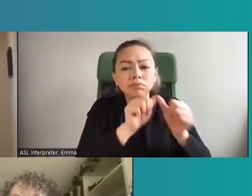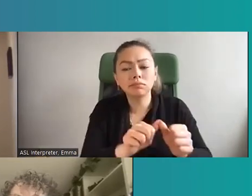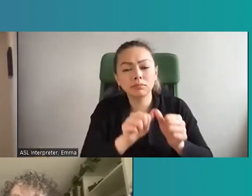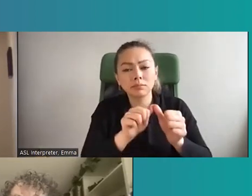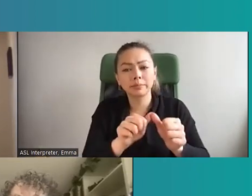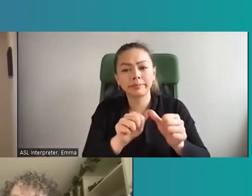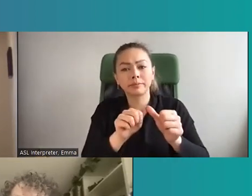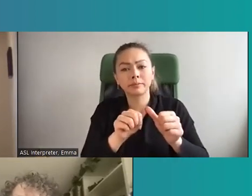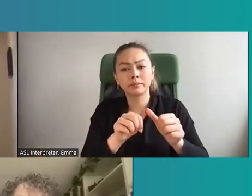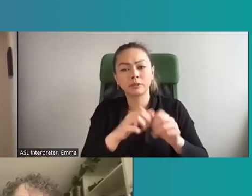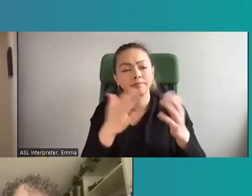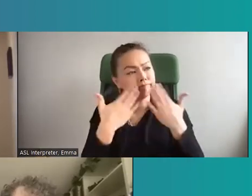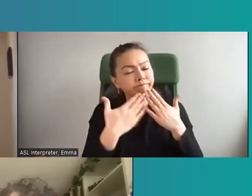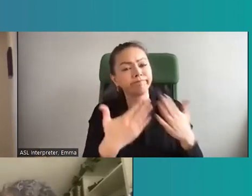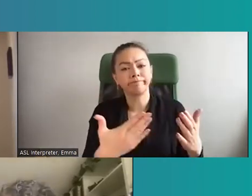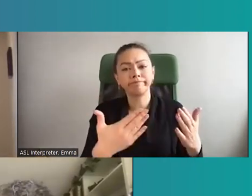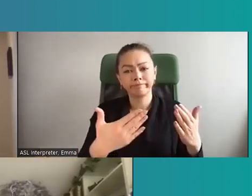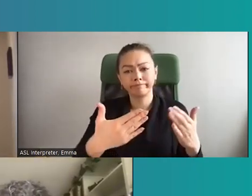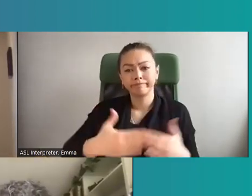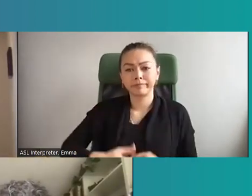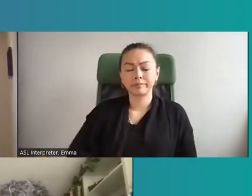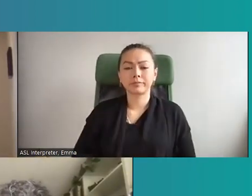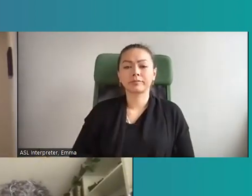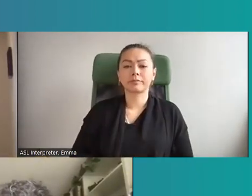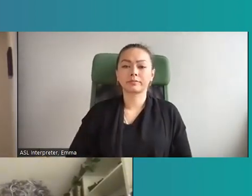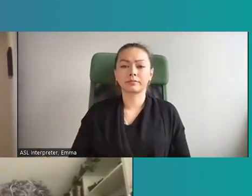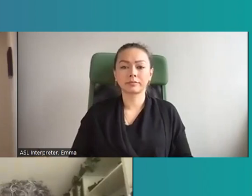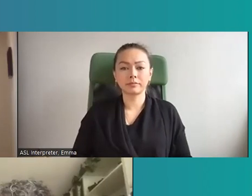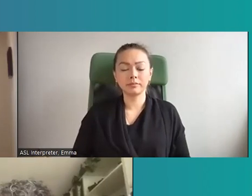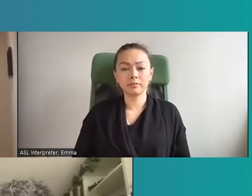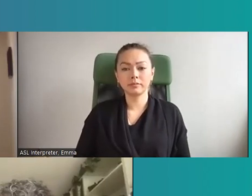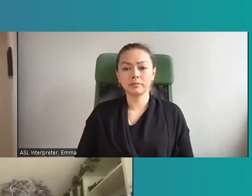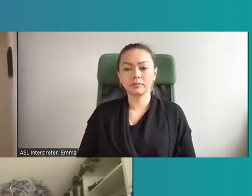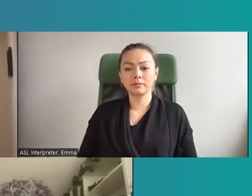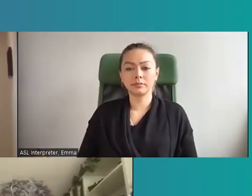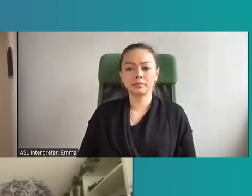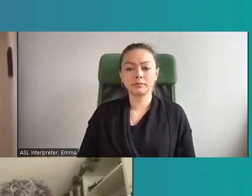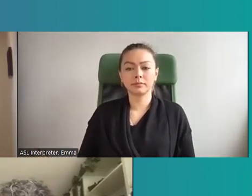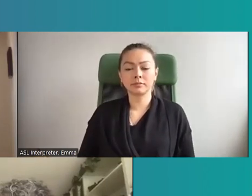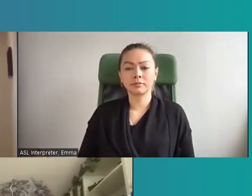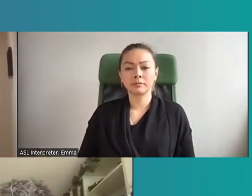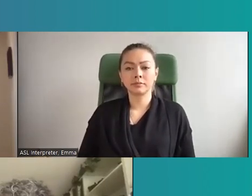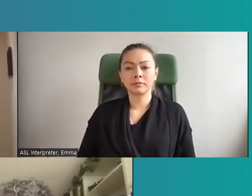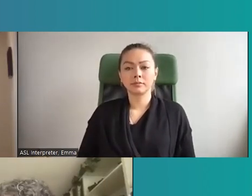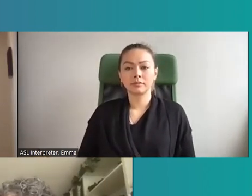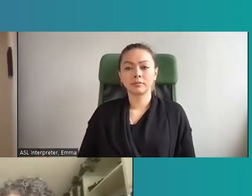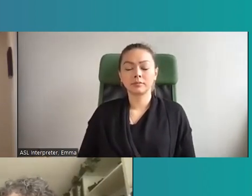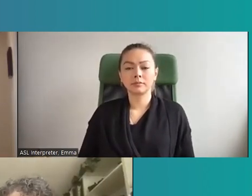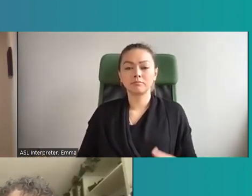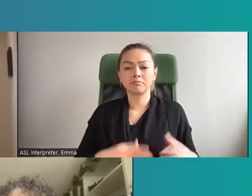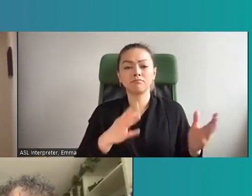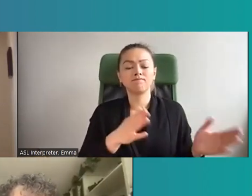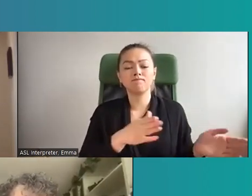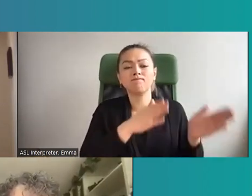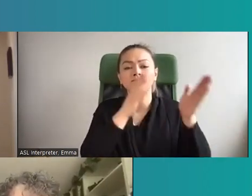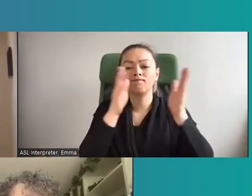it be that way in our minds. Next, we turn our minds to the medicines, onokwatra,